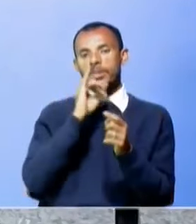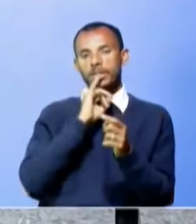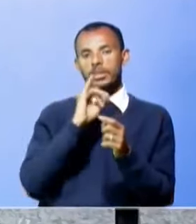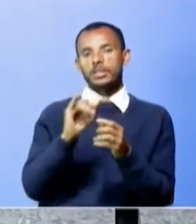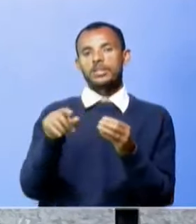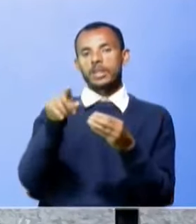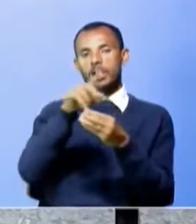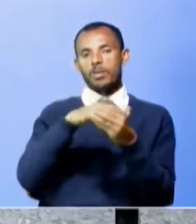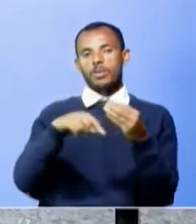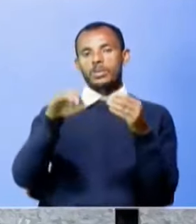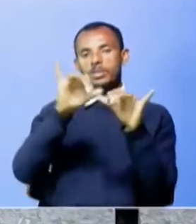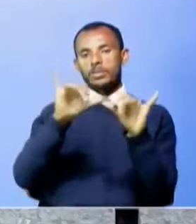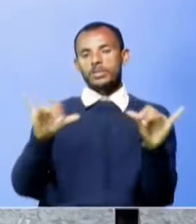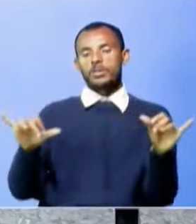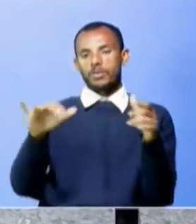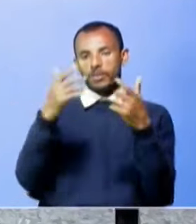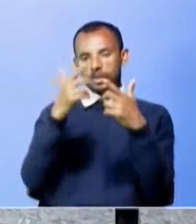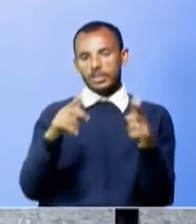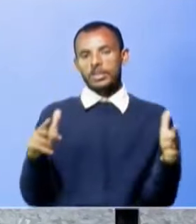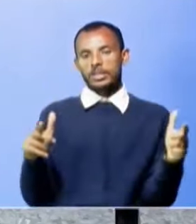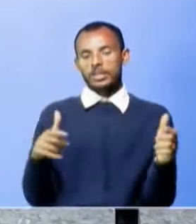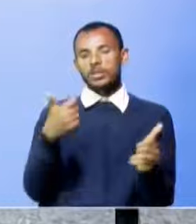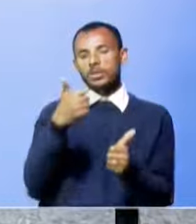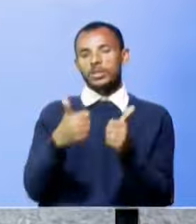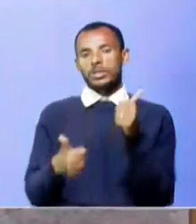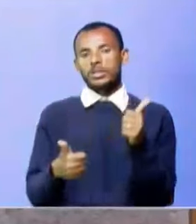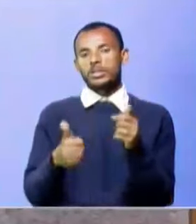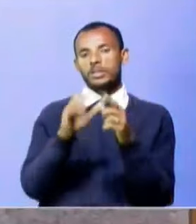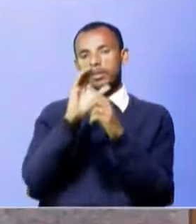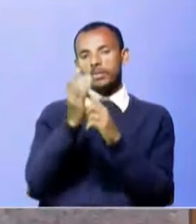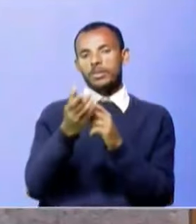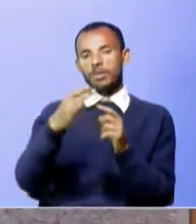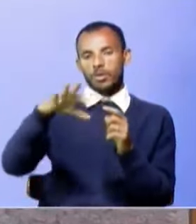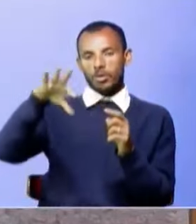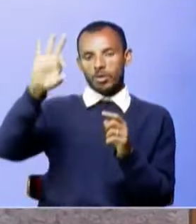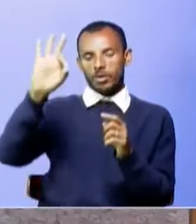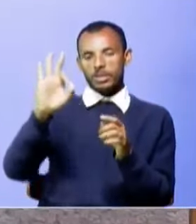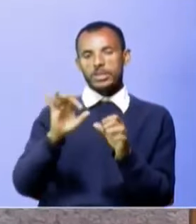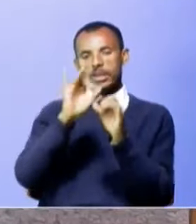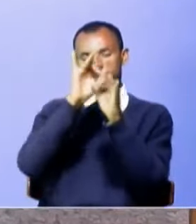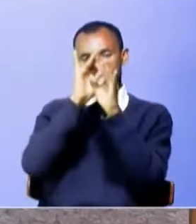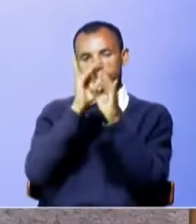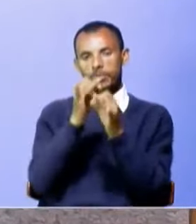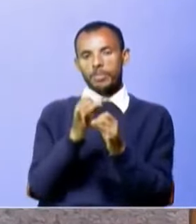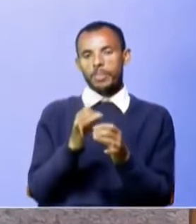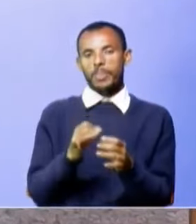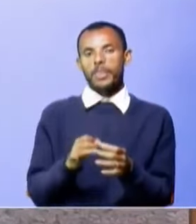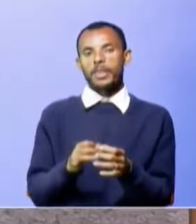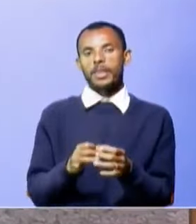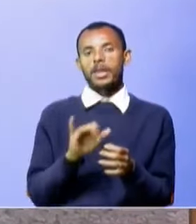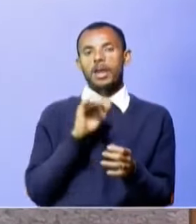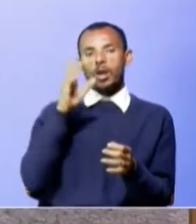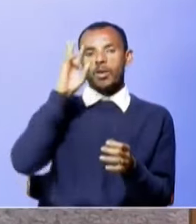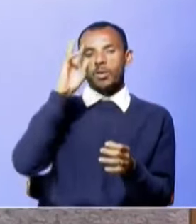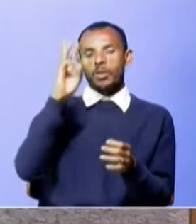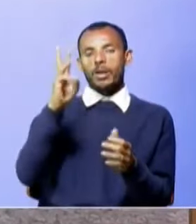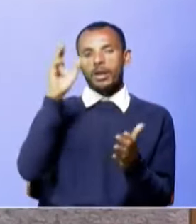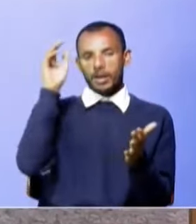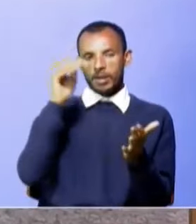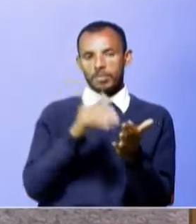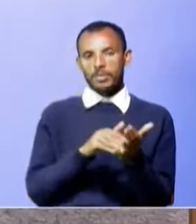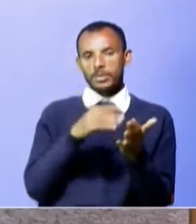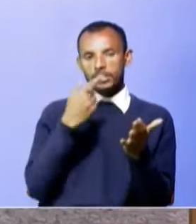the measure of a chance in which the event occurs in the experiment. Okay, so I will just repeat